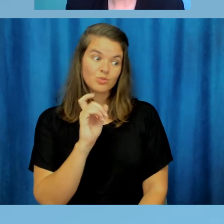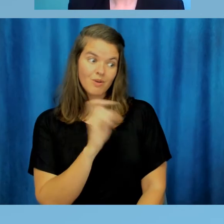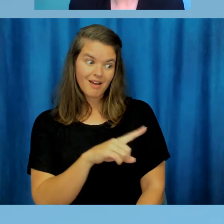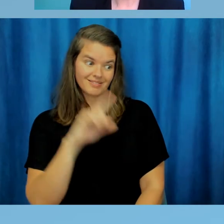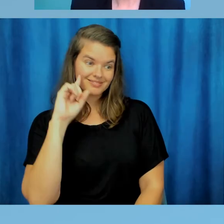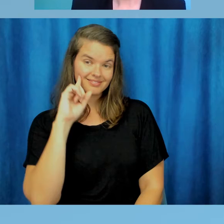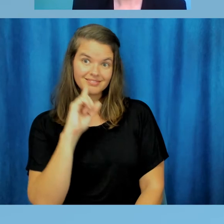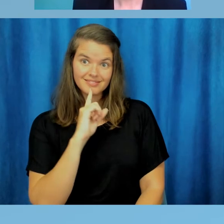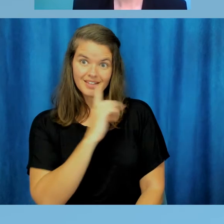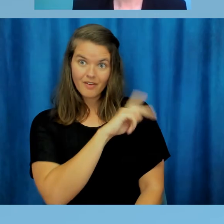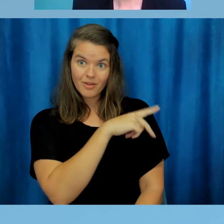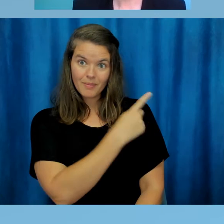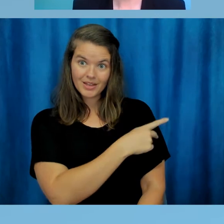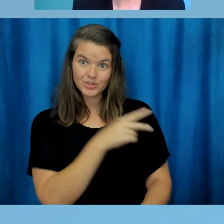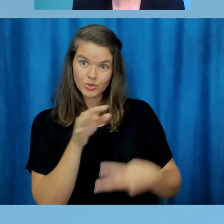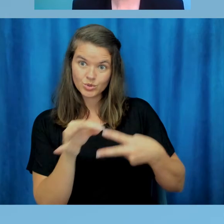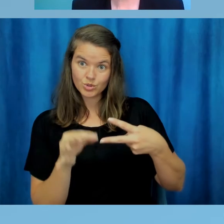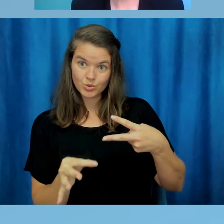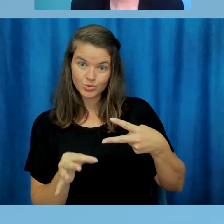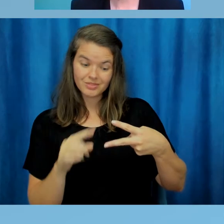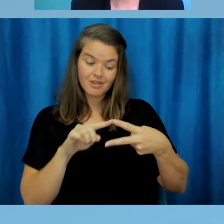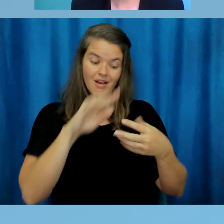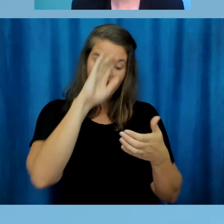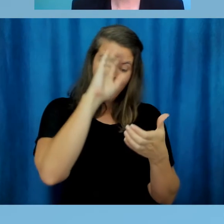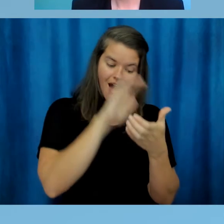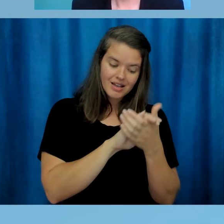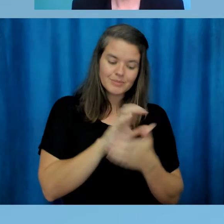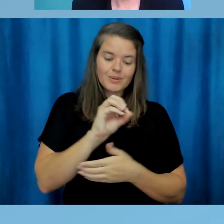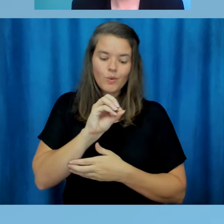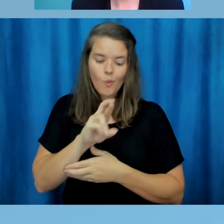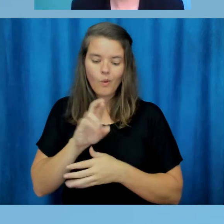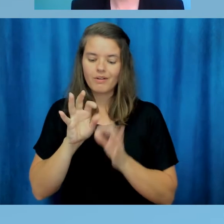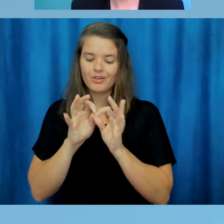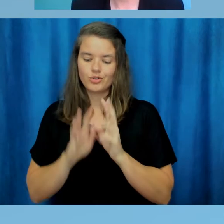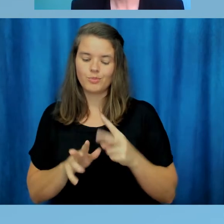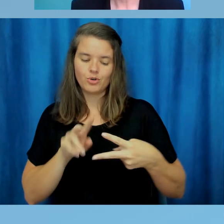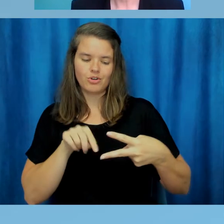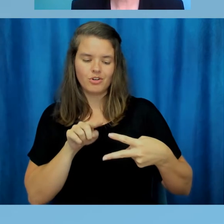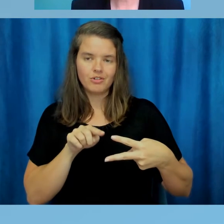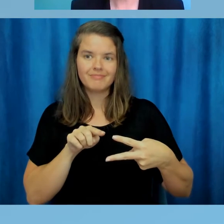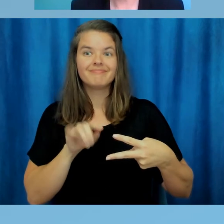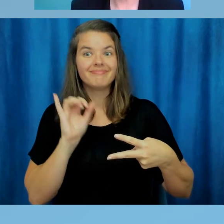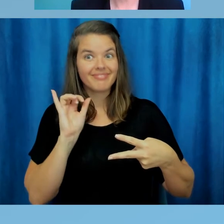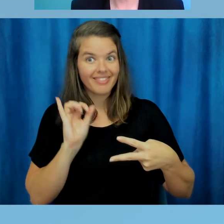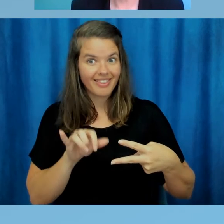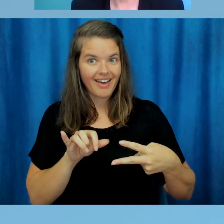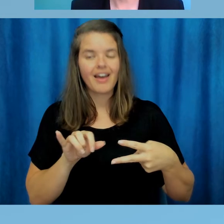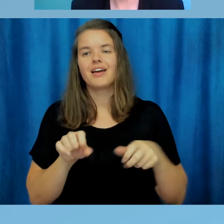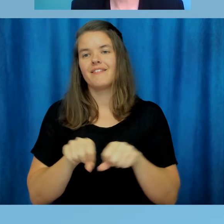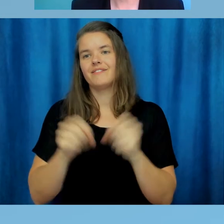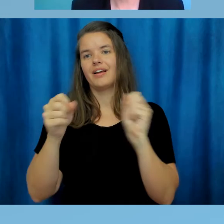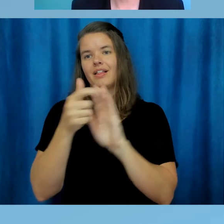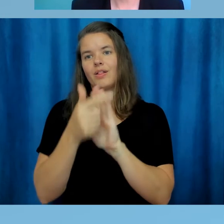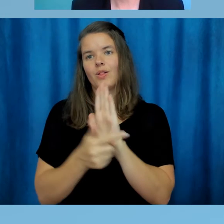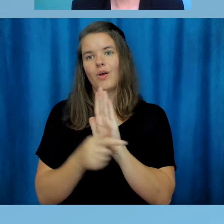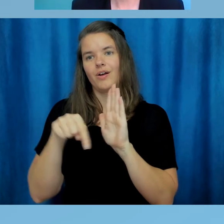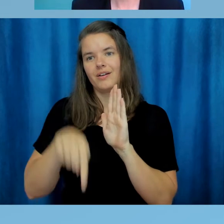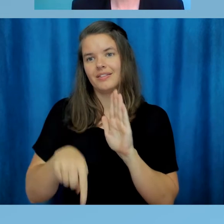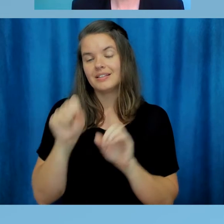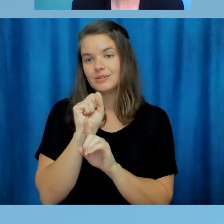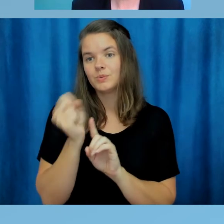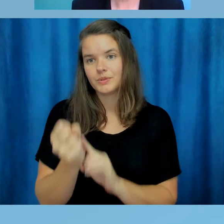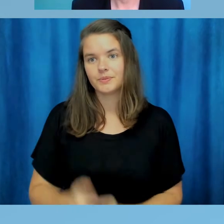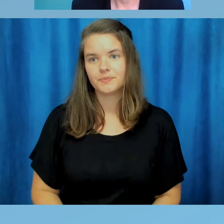Asking the deaf patient to choose between her husband or her interpreter would be a violation of the law in this